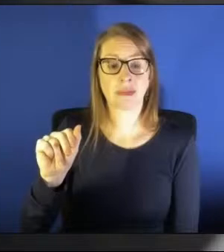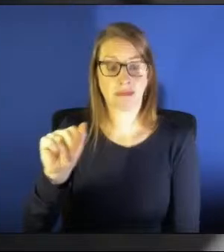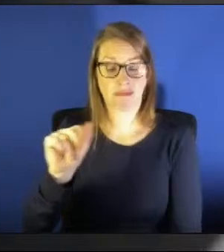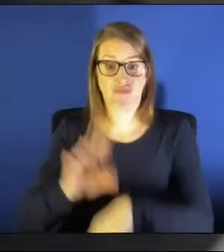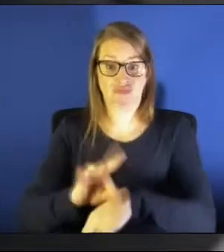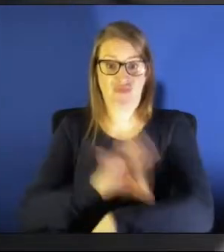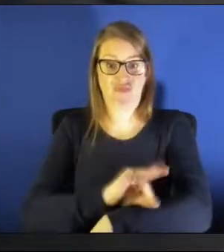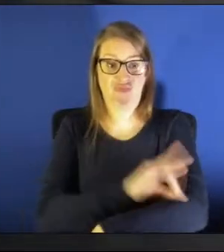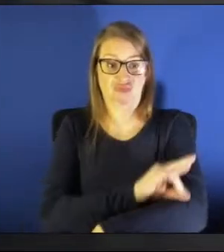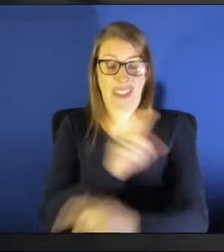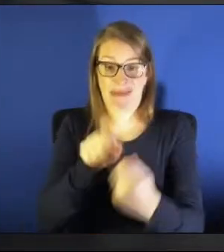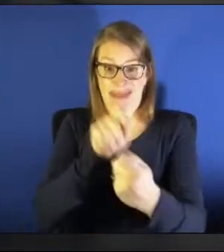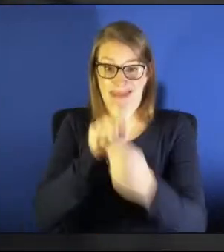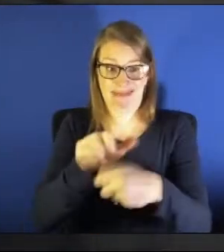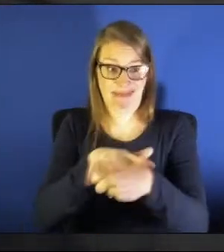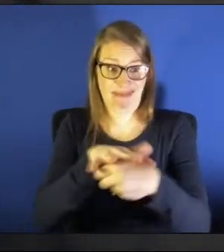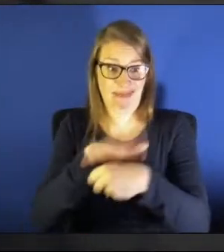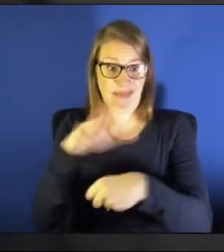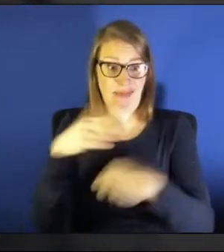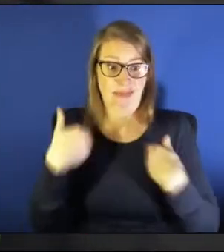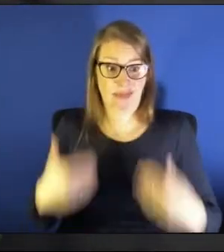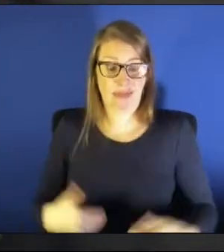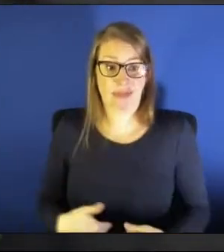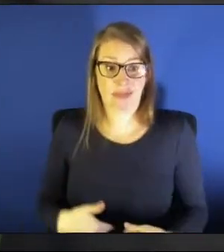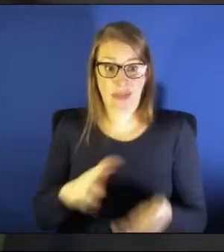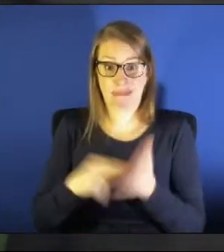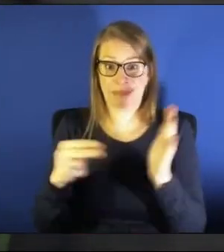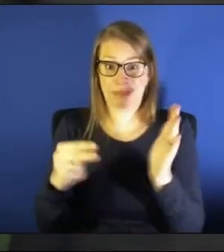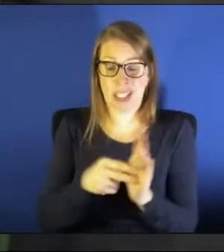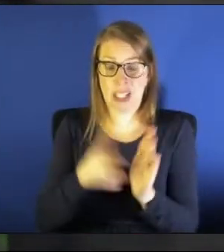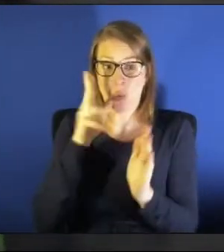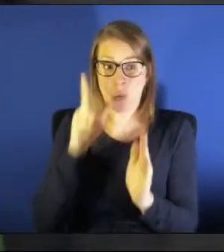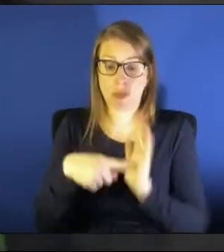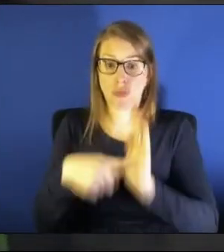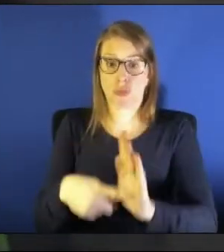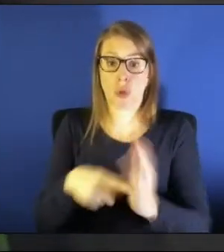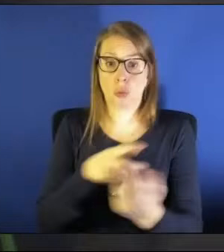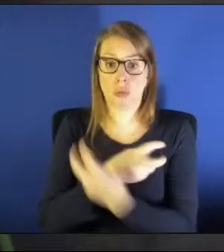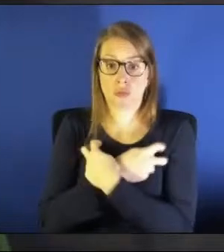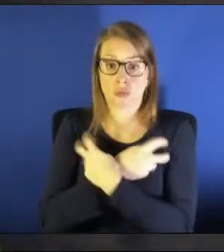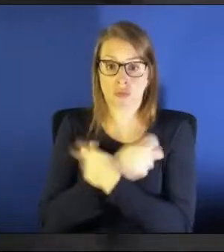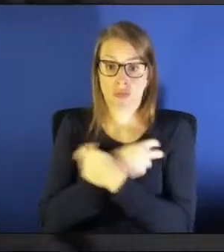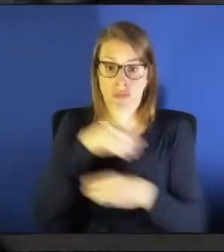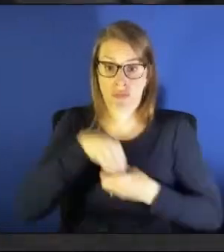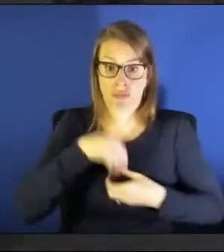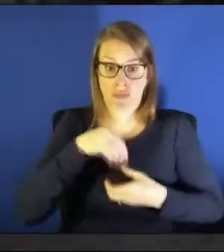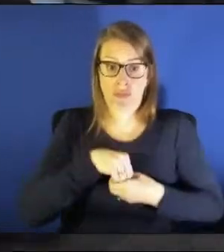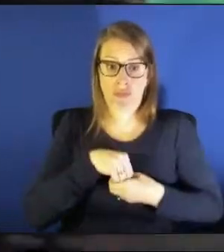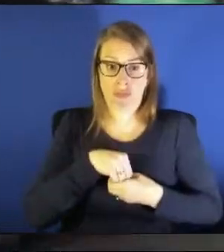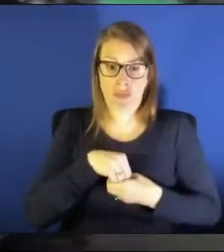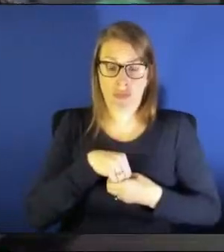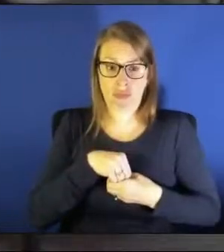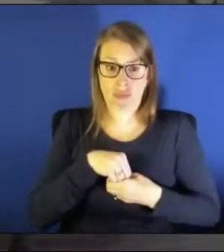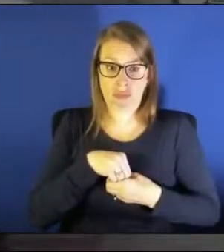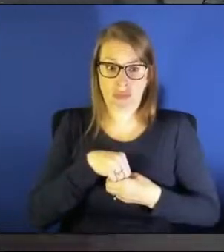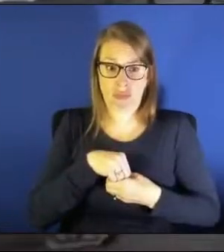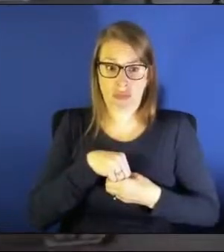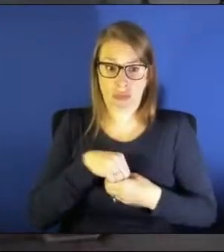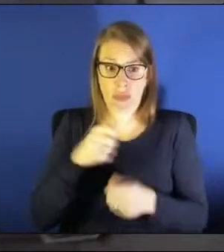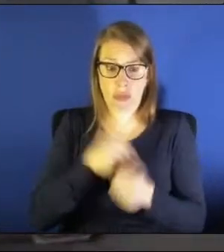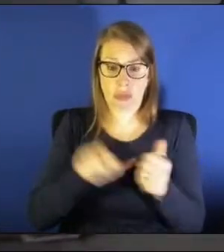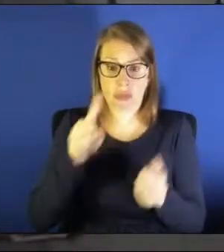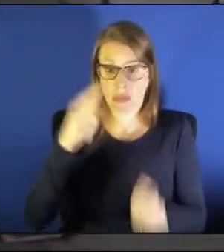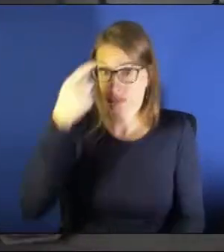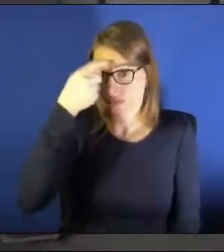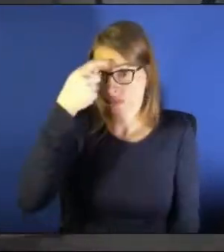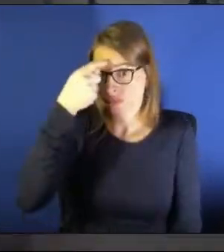help to digitally recreate your skeleton once the cameras capture your running trials. You put these over everywhere, even on my head. Why do you